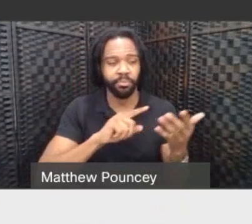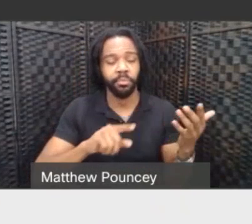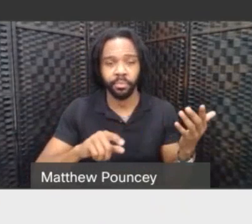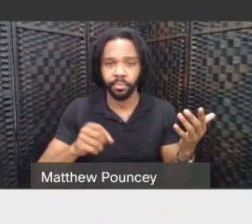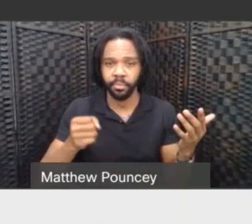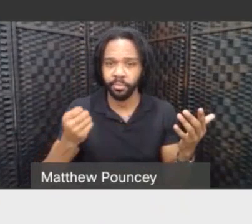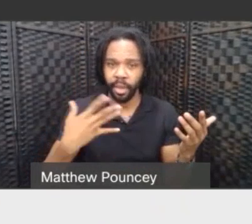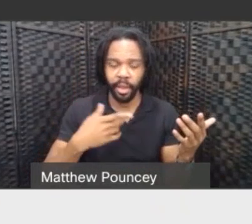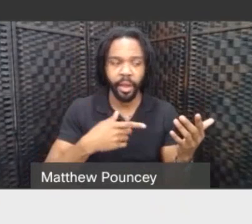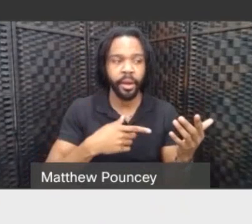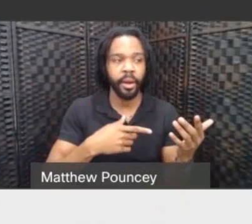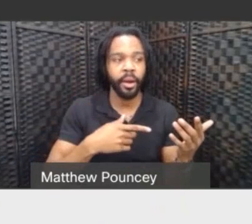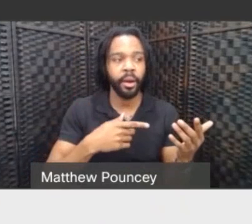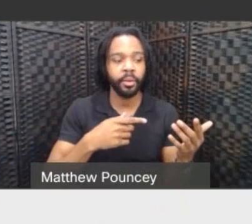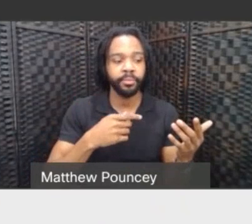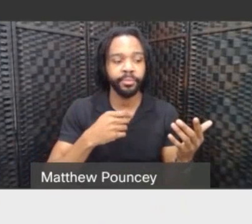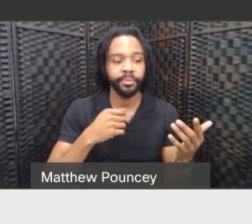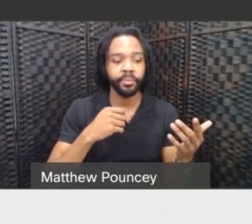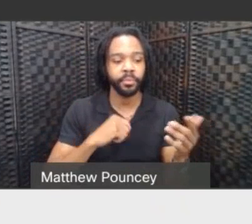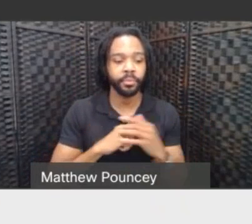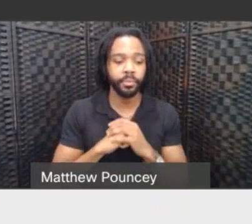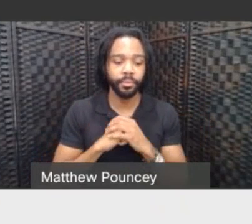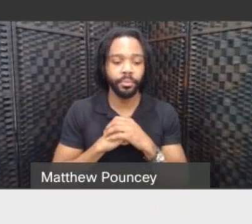people who've